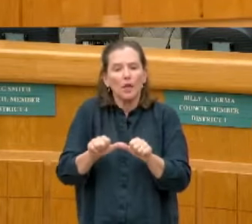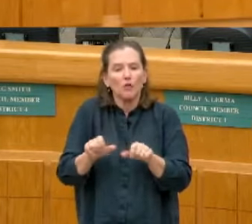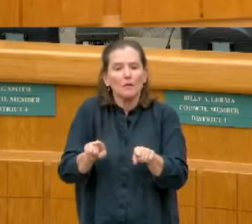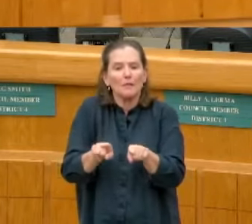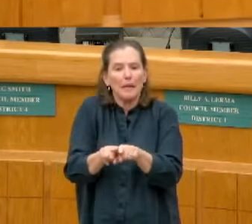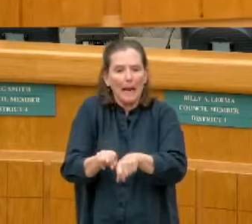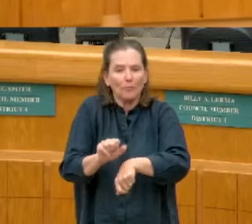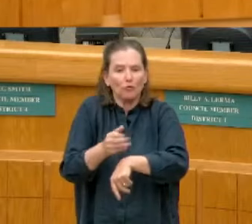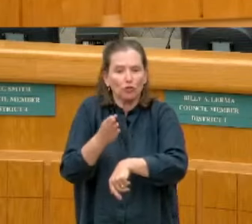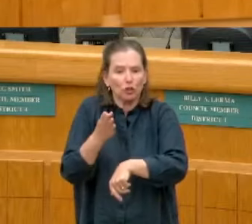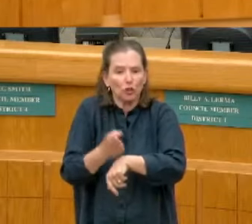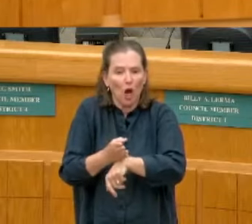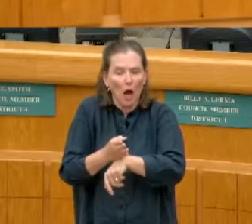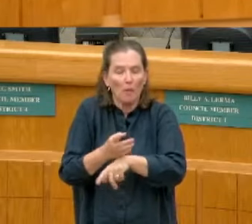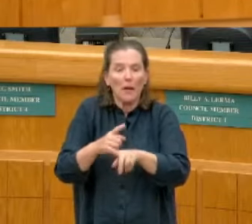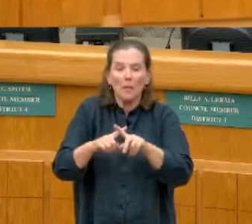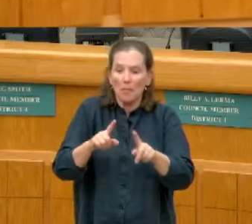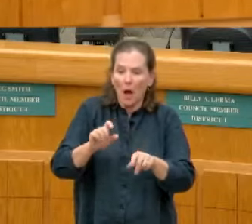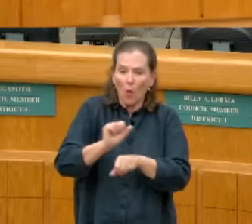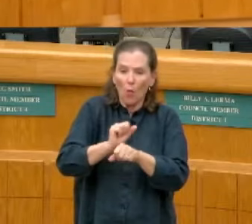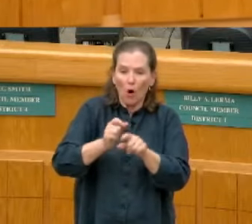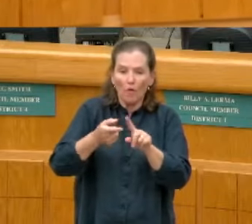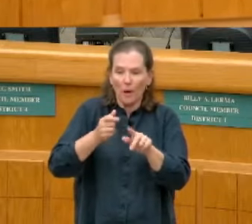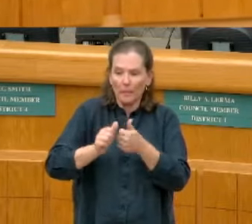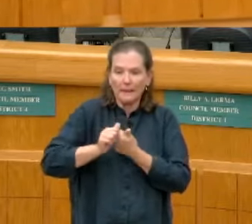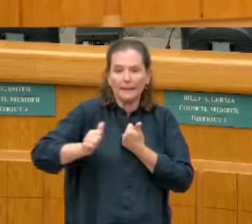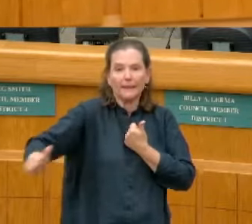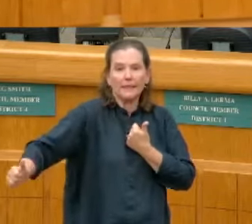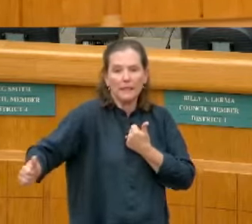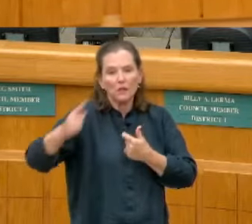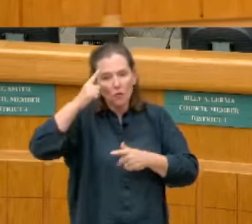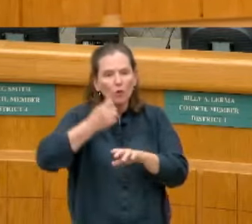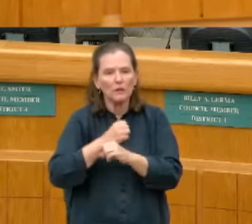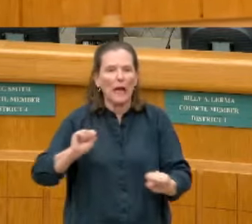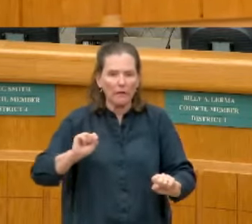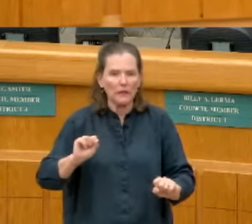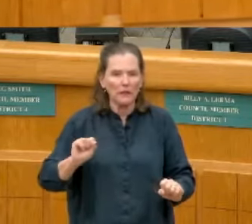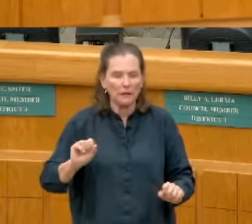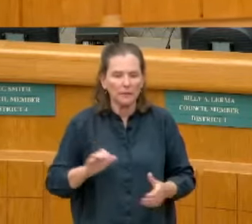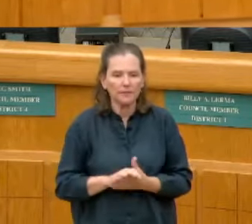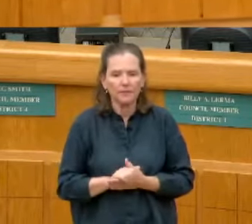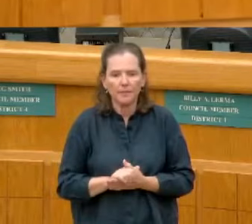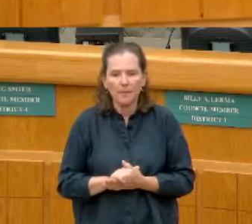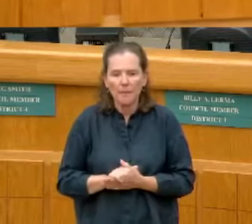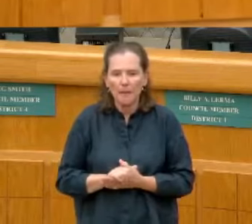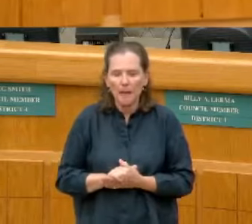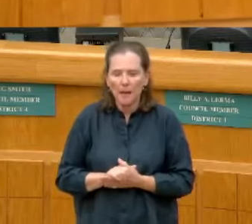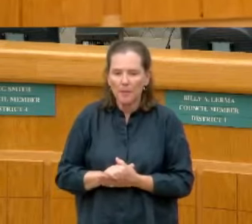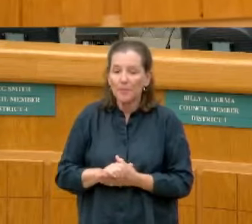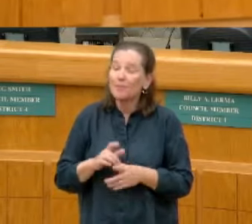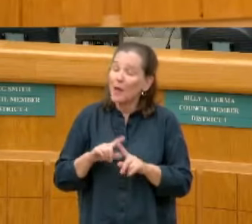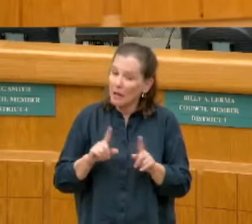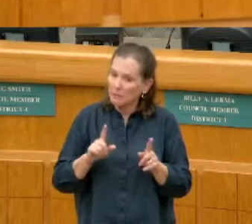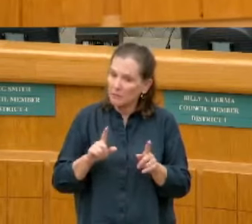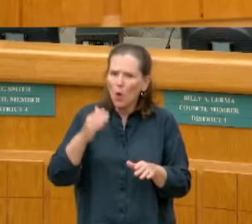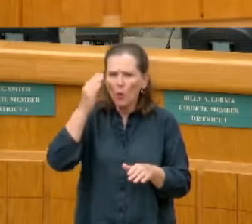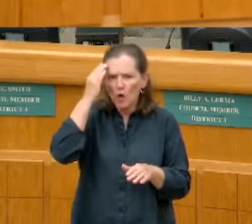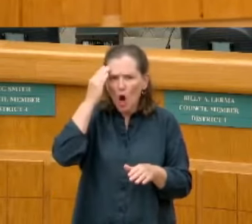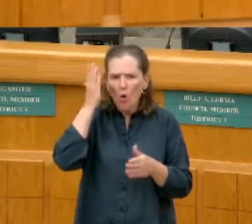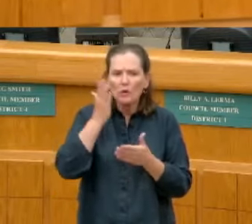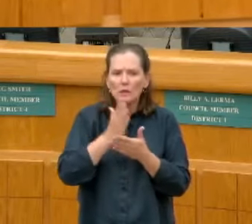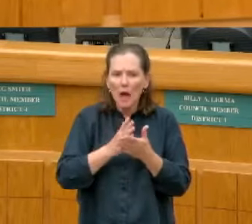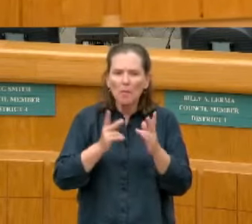of virtual opportunities that were made available by the county last year. However, we do know that some people are looking